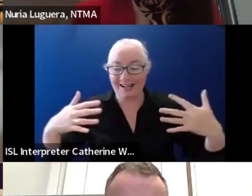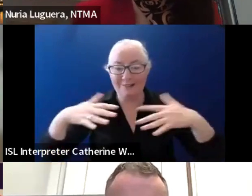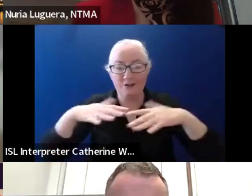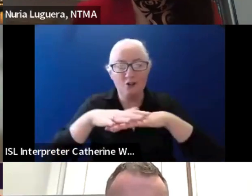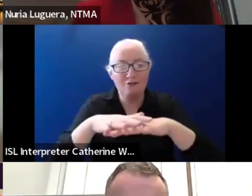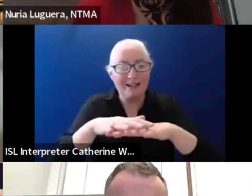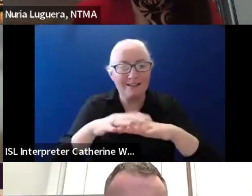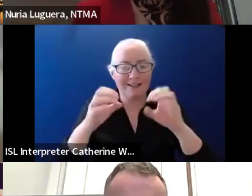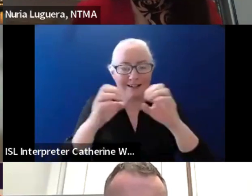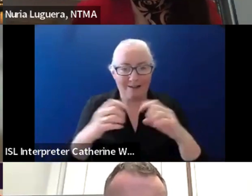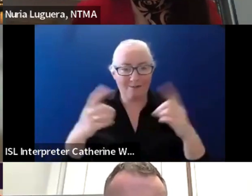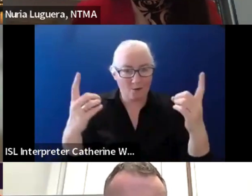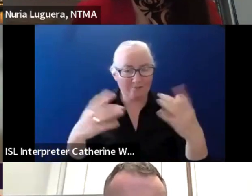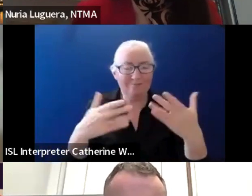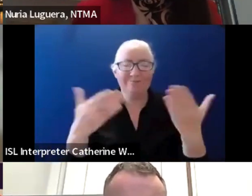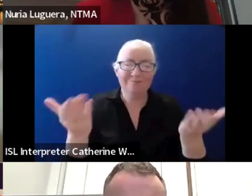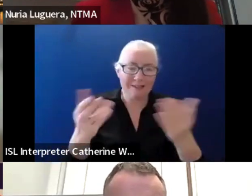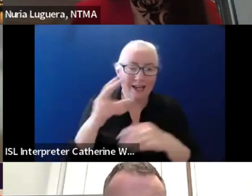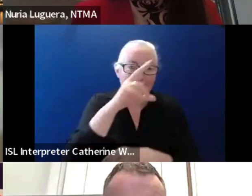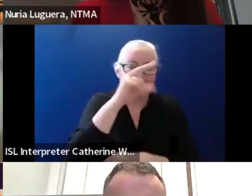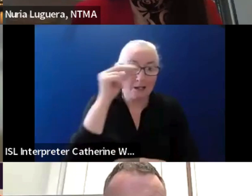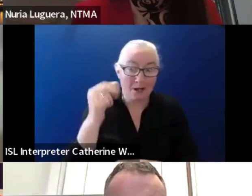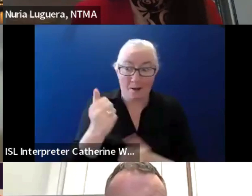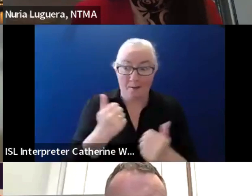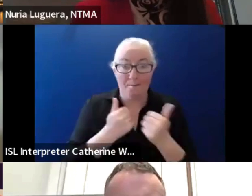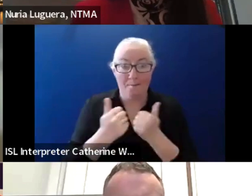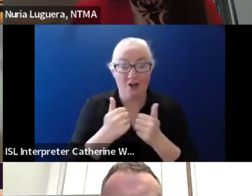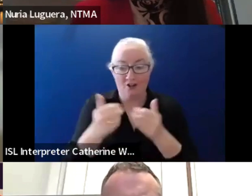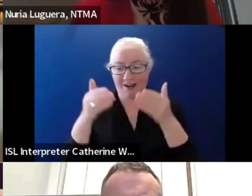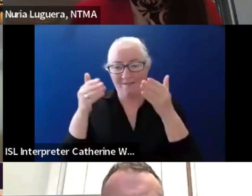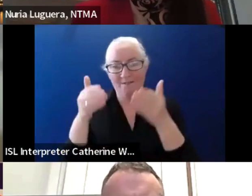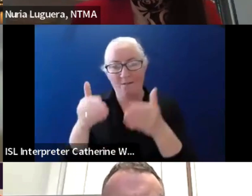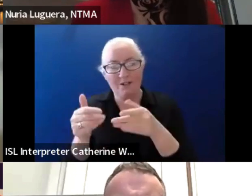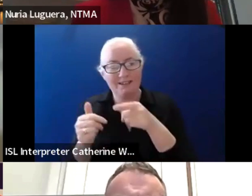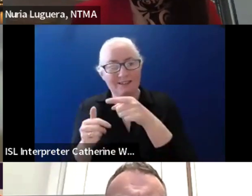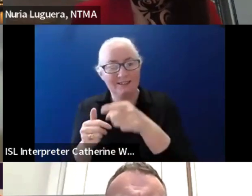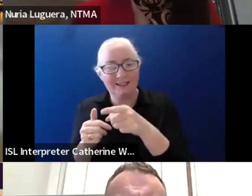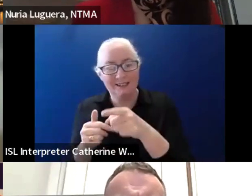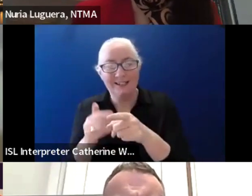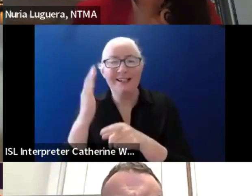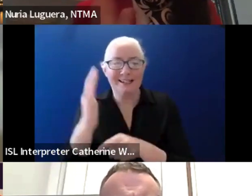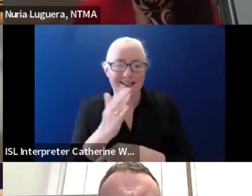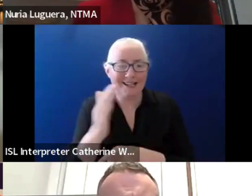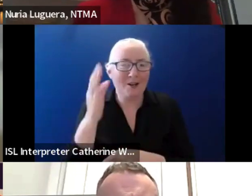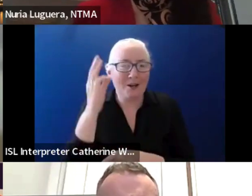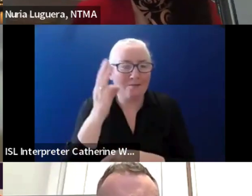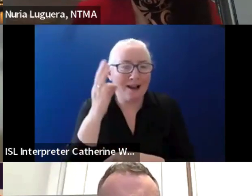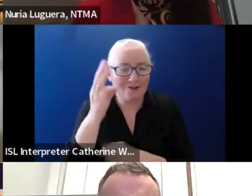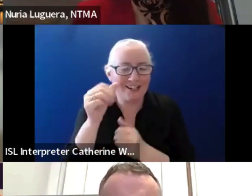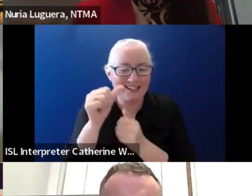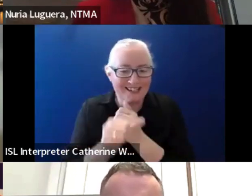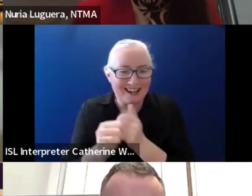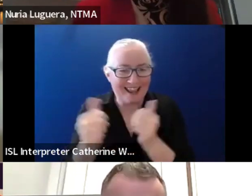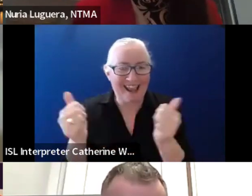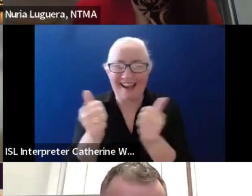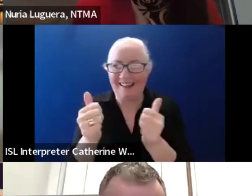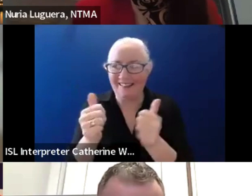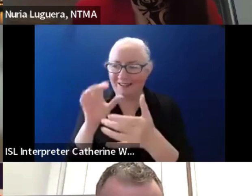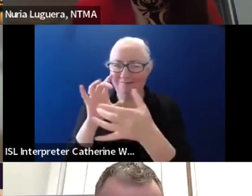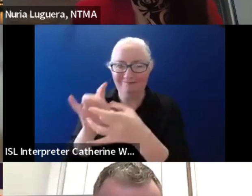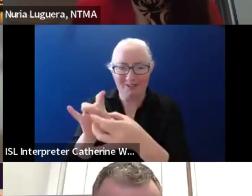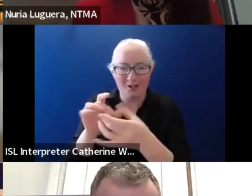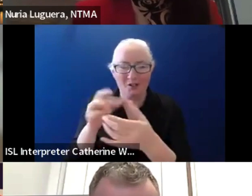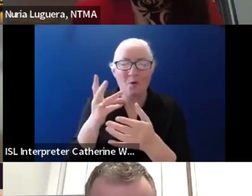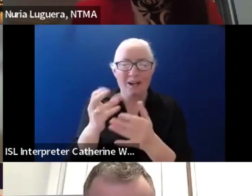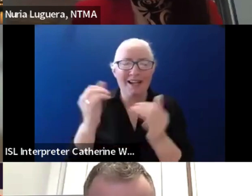everyone. So for example, in March, our focus is obviously St. Patrick's Day and everything that is related. So we are going